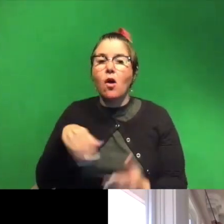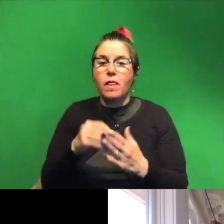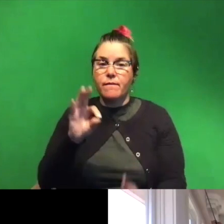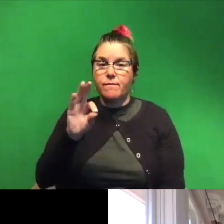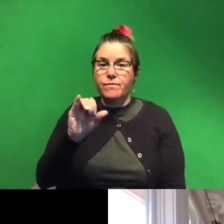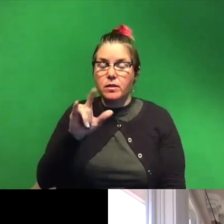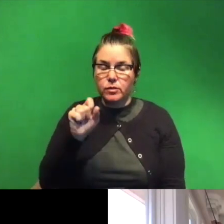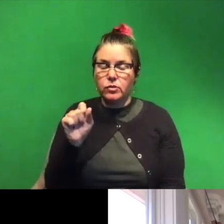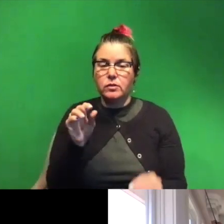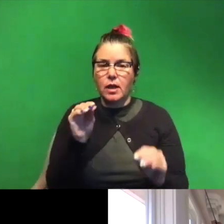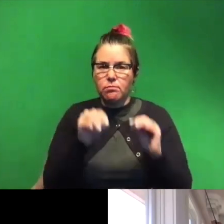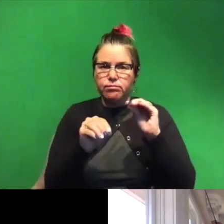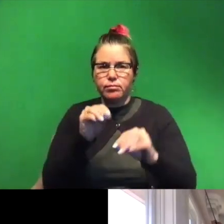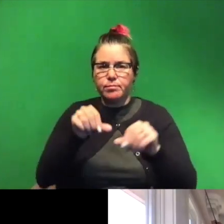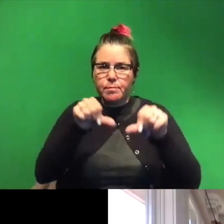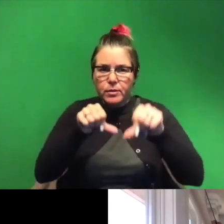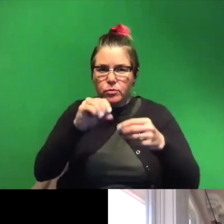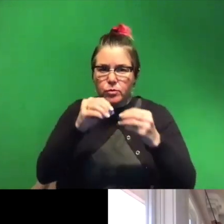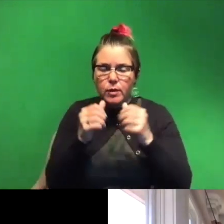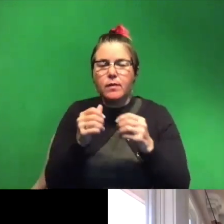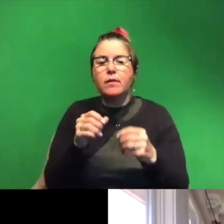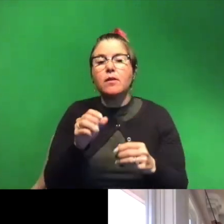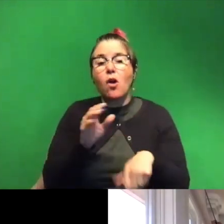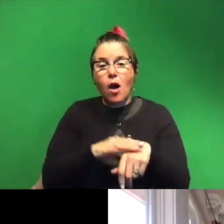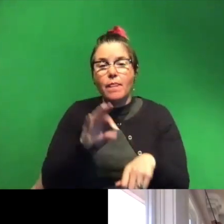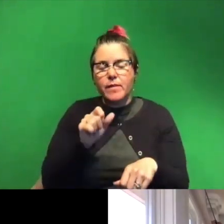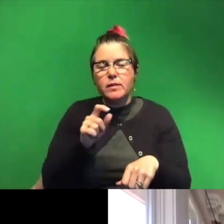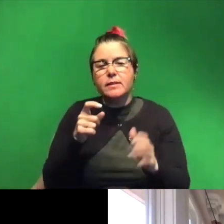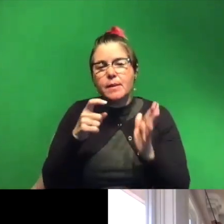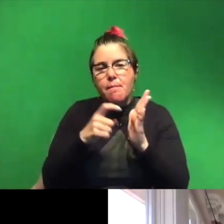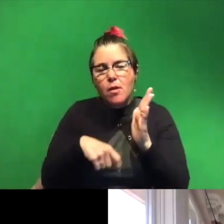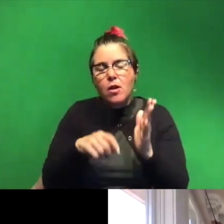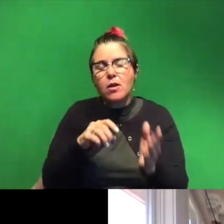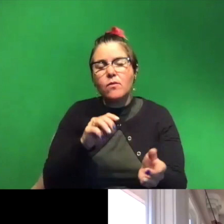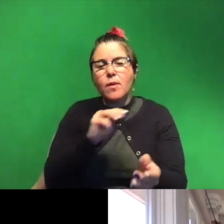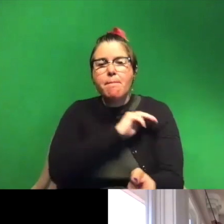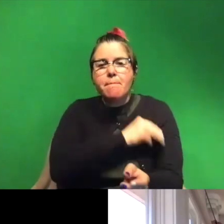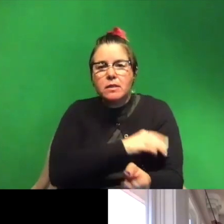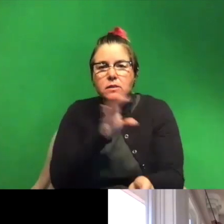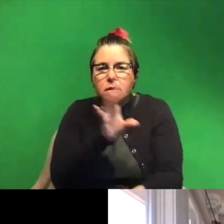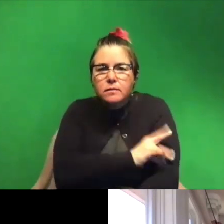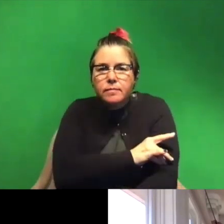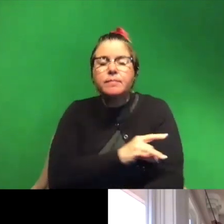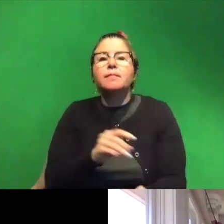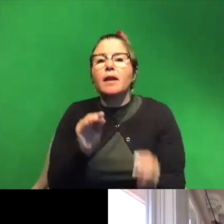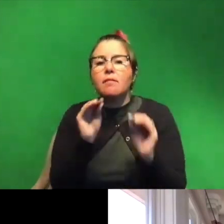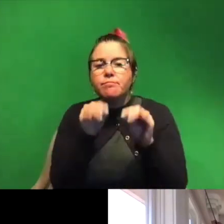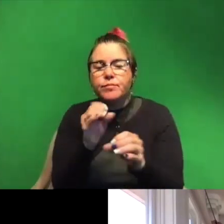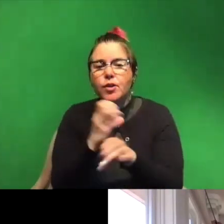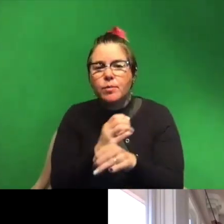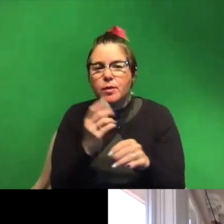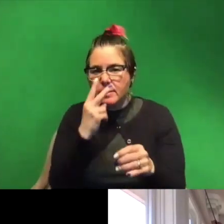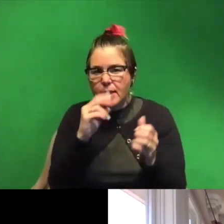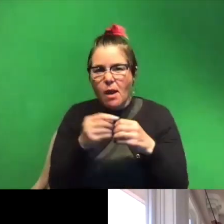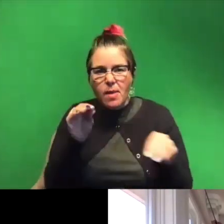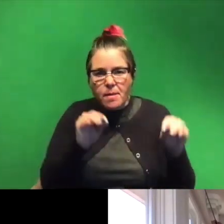then, put them together. And on the fossils, sometimes you can see tiny marks where muscles attached, and you can put that in the computer and see how they